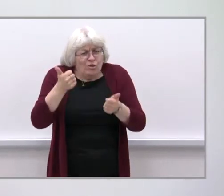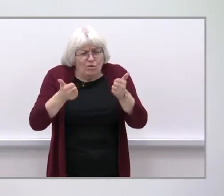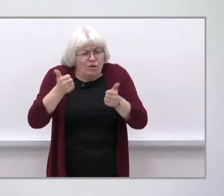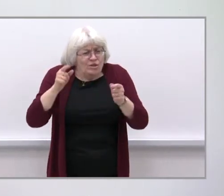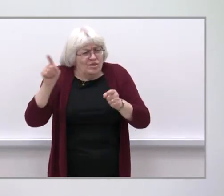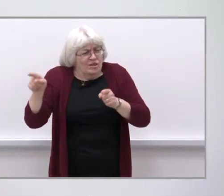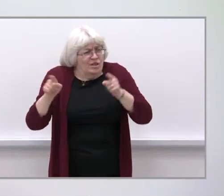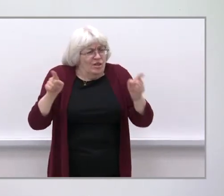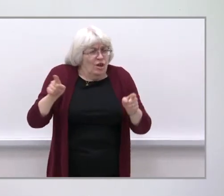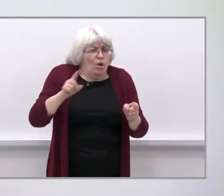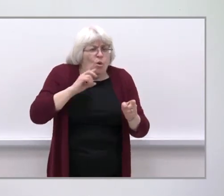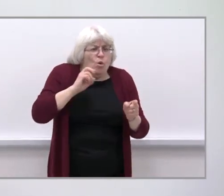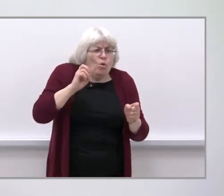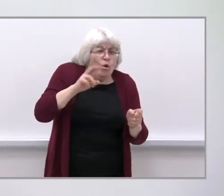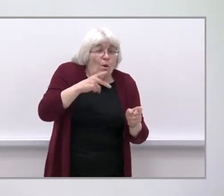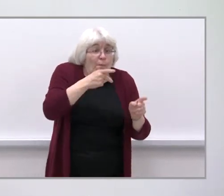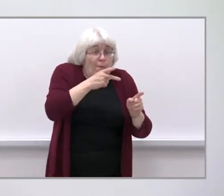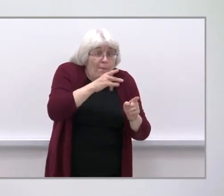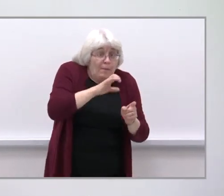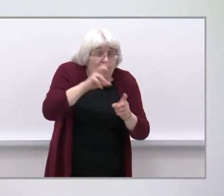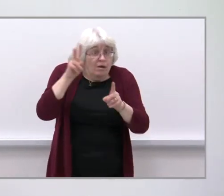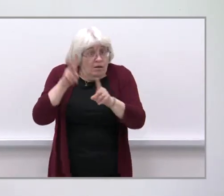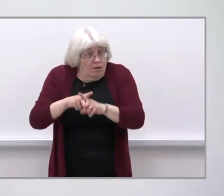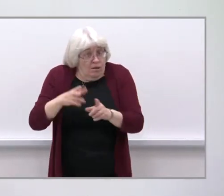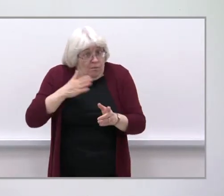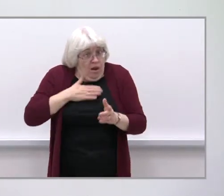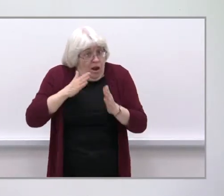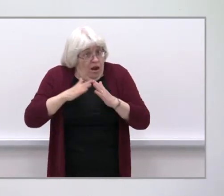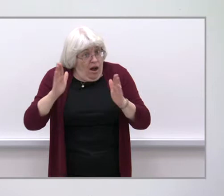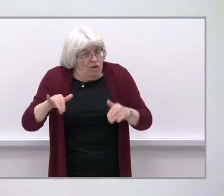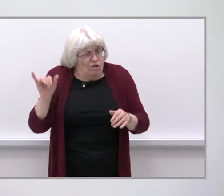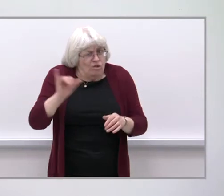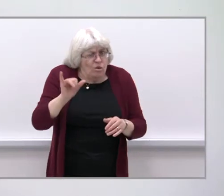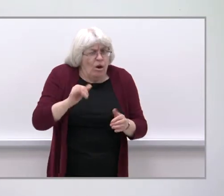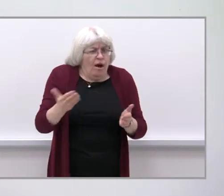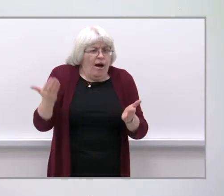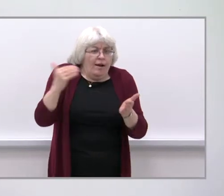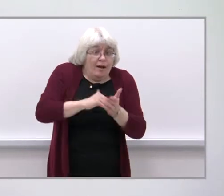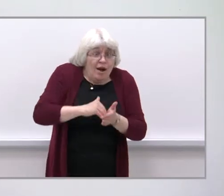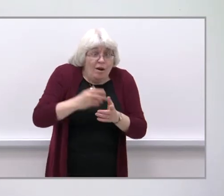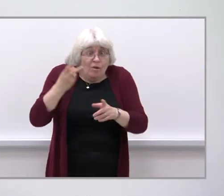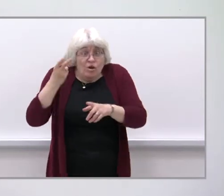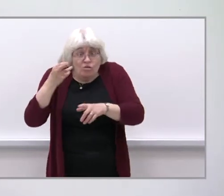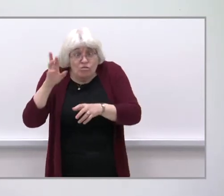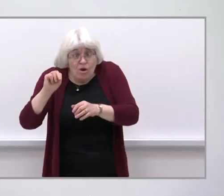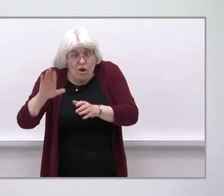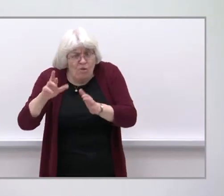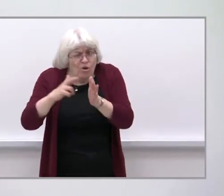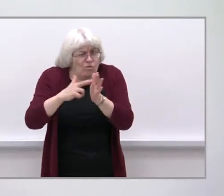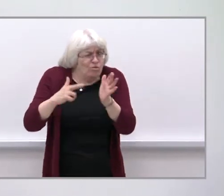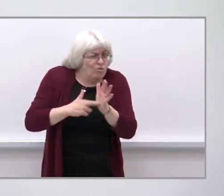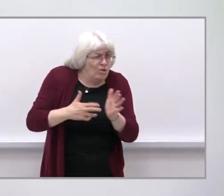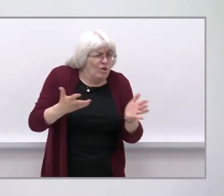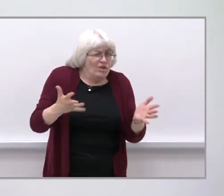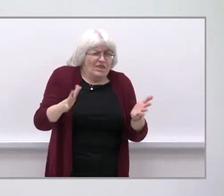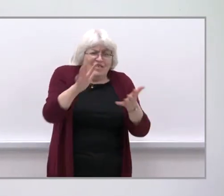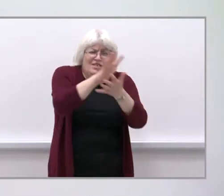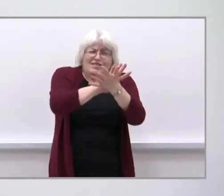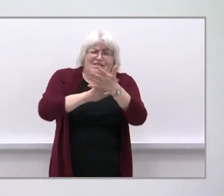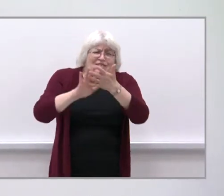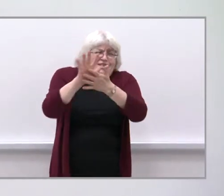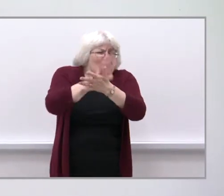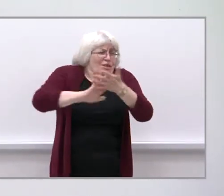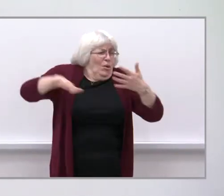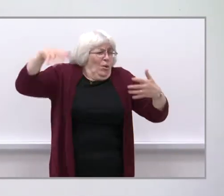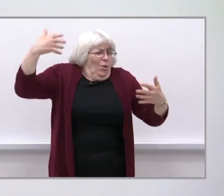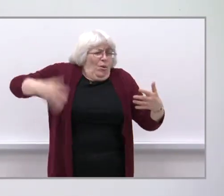What are the rules, again, you know, for the public? Does that apply also to my private home, or do the rules apply? You know,